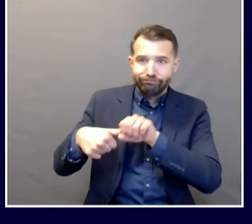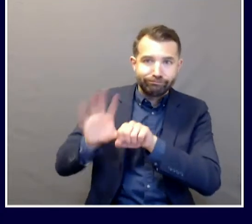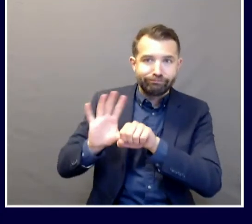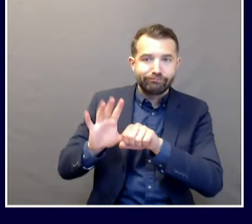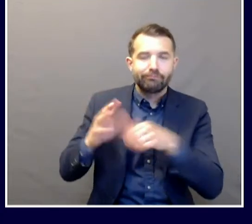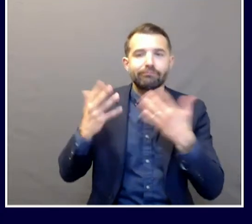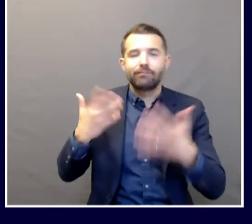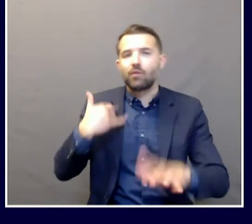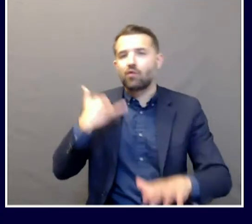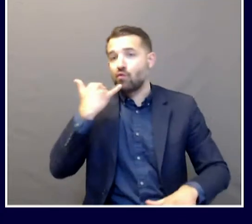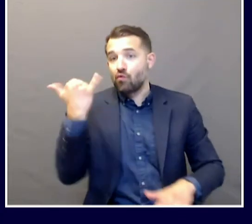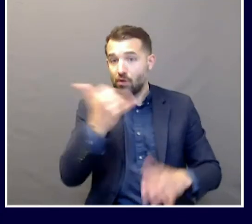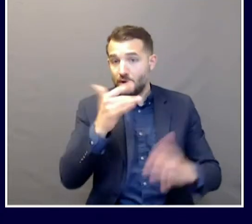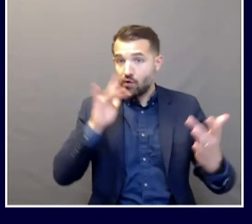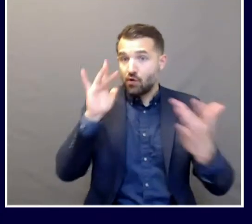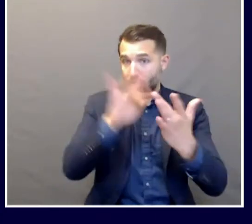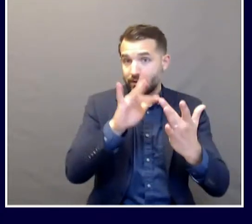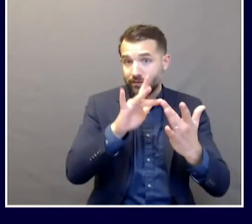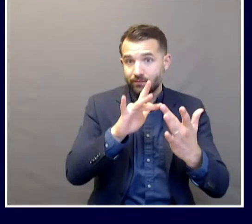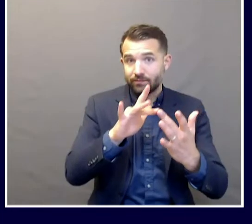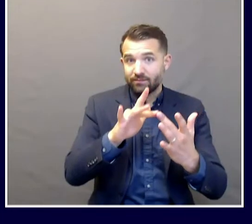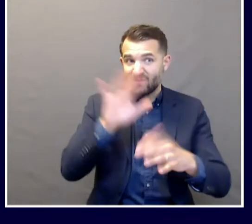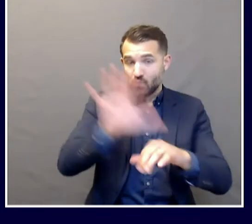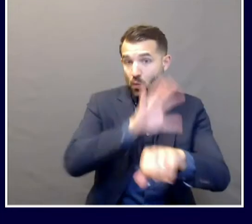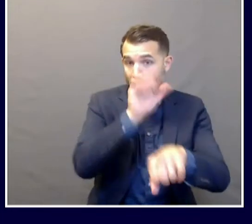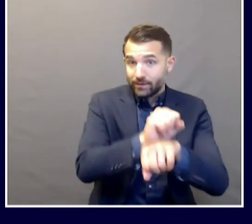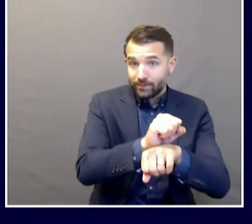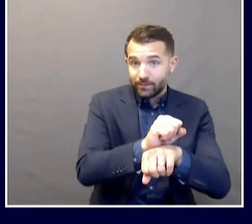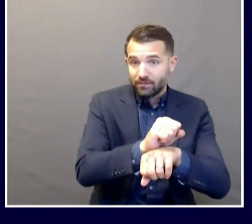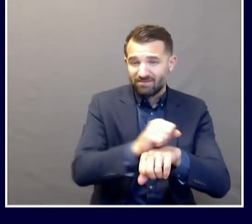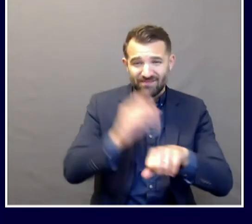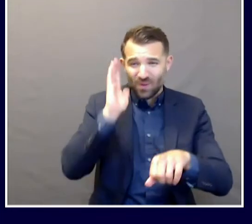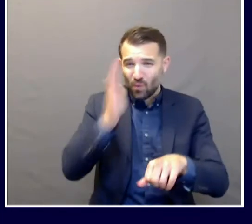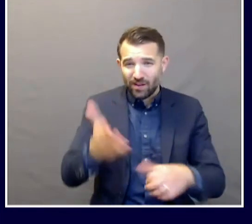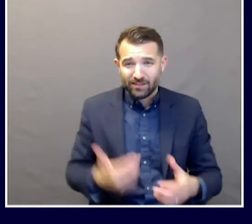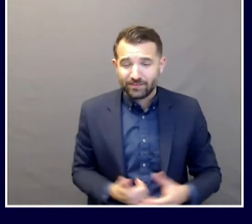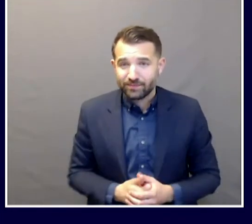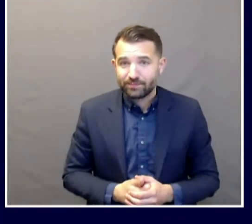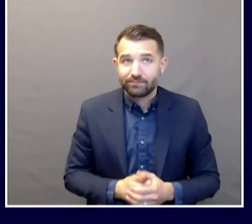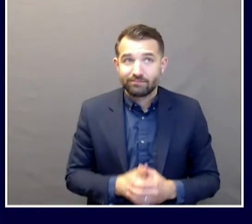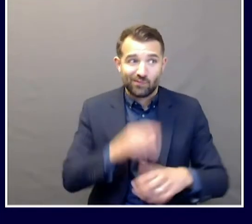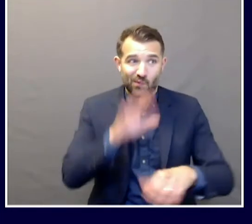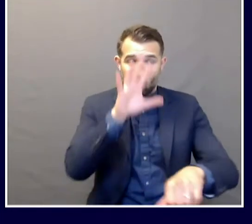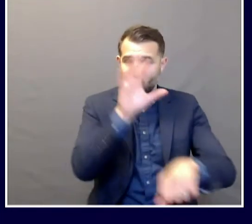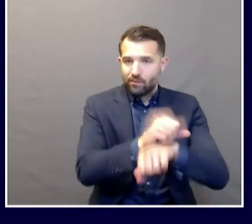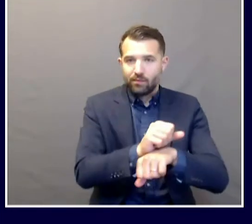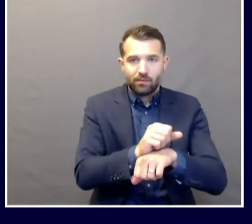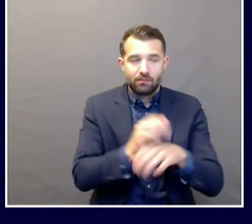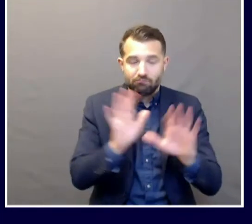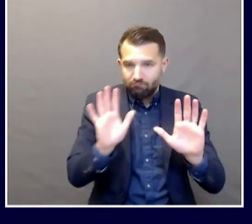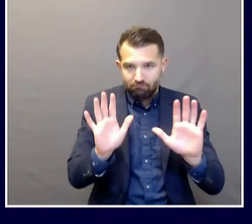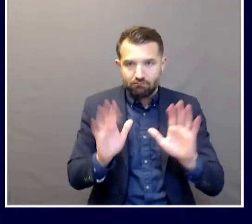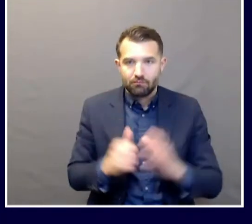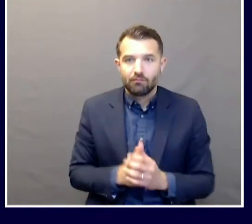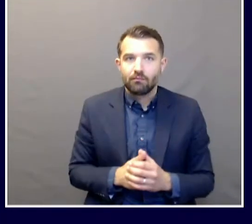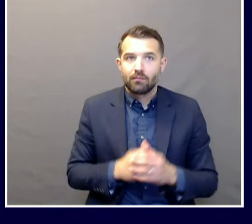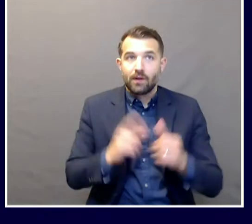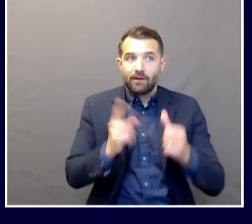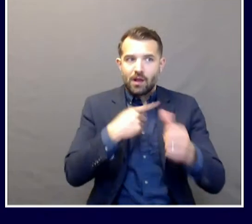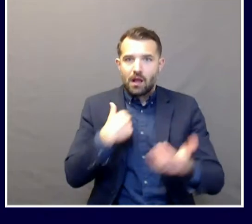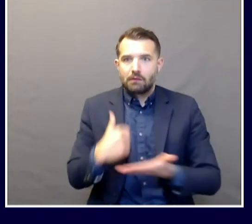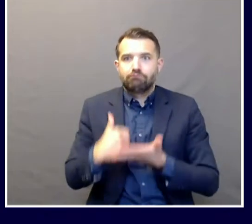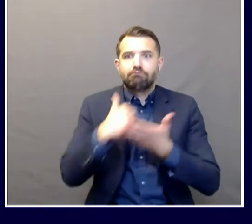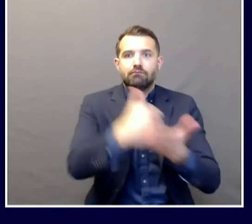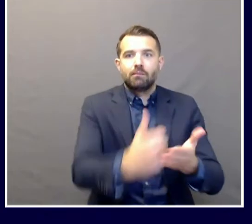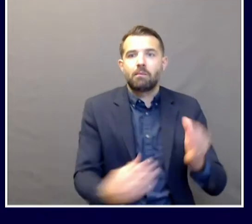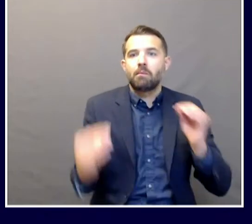a vaccine just as if you were going online. So that's the first way that we've tried to make vaccines easily accessible,